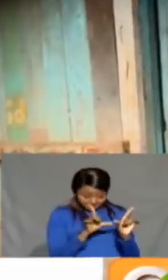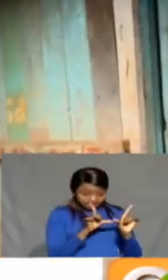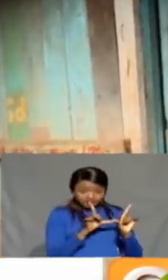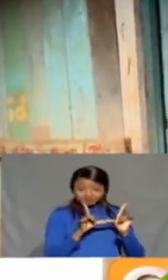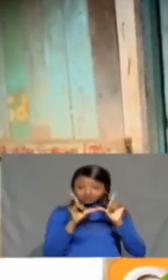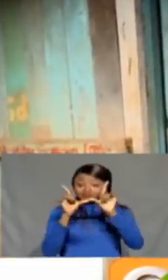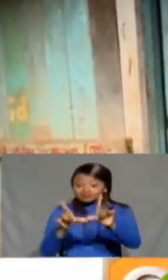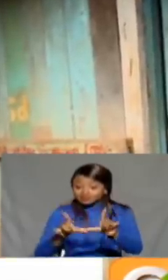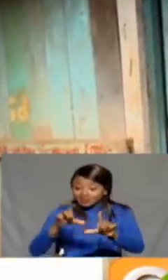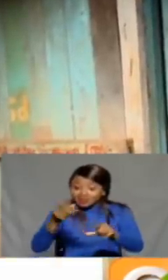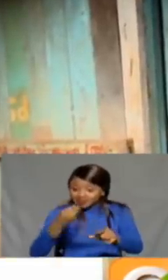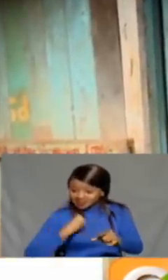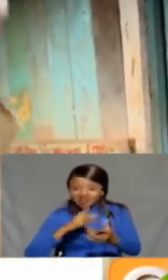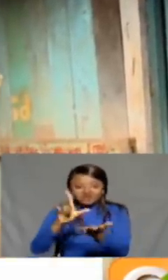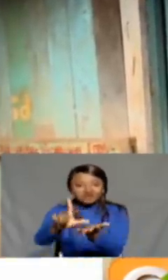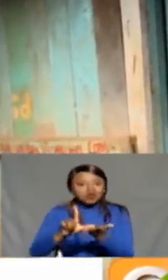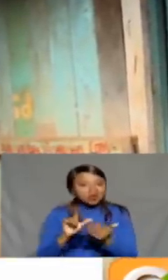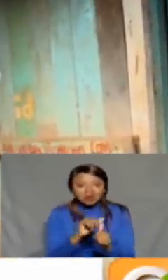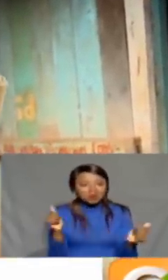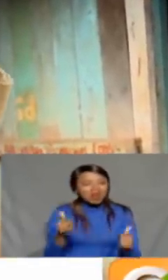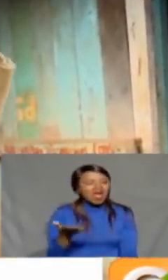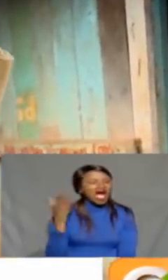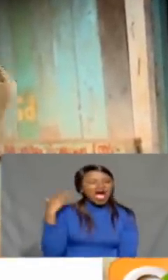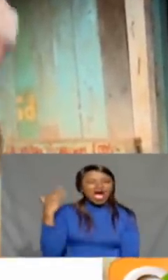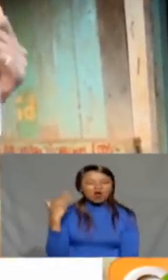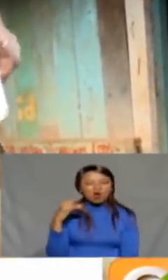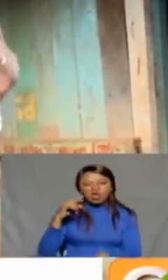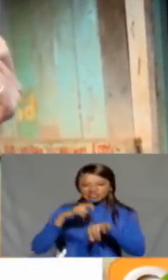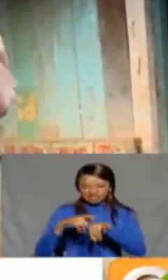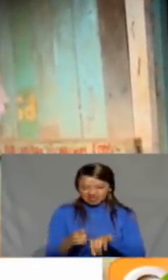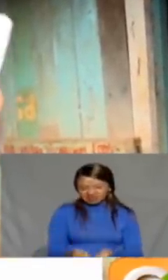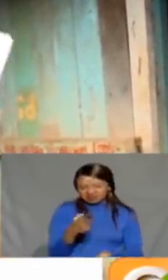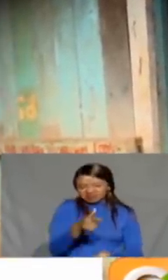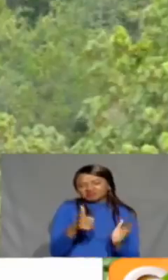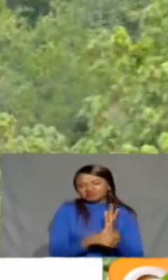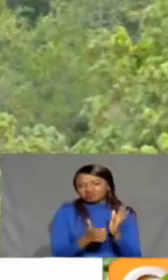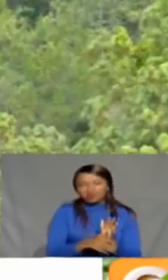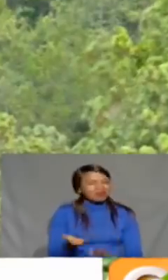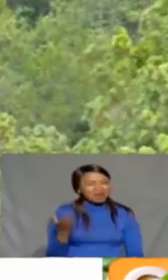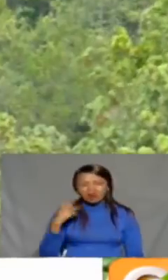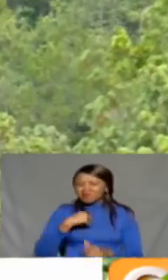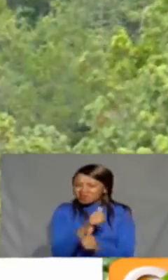loan na hii kitu. Mm-hmm. That was kabla hii maneno itoke.